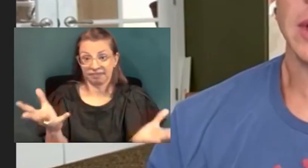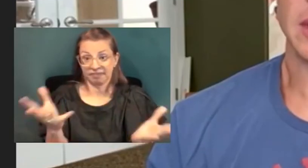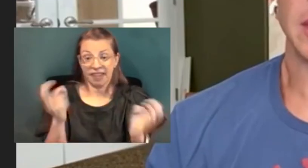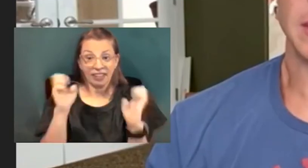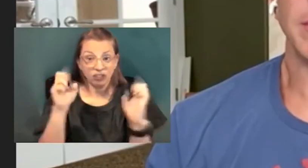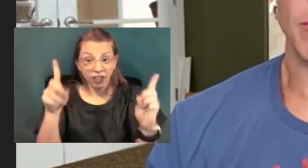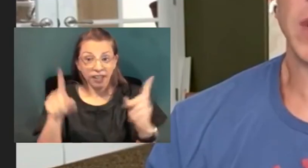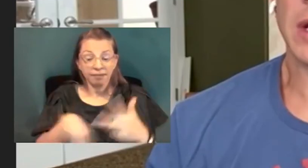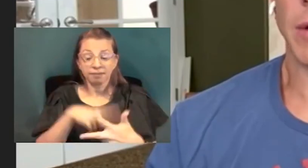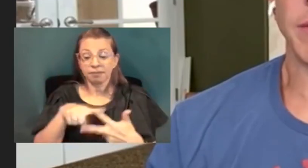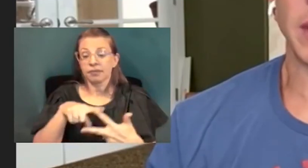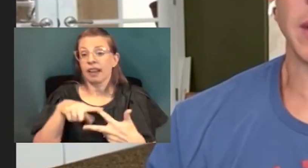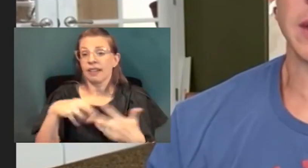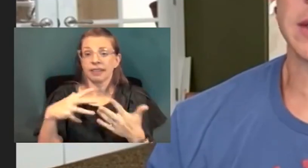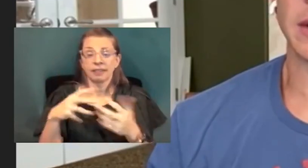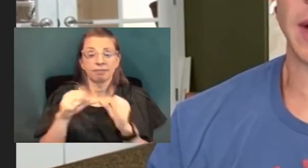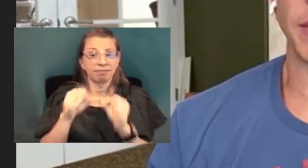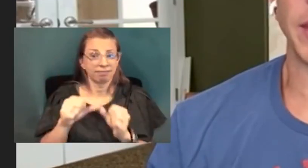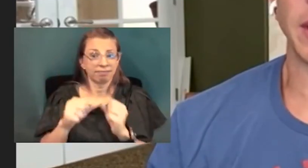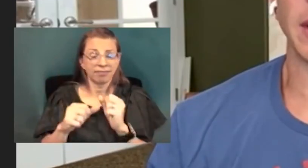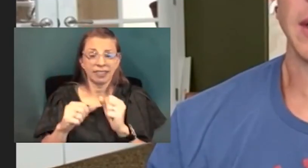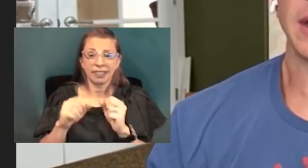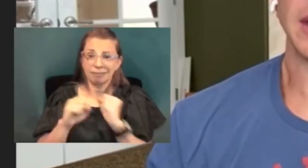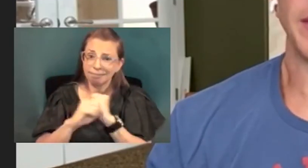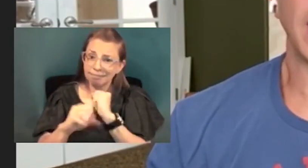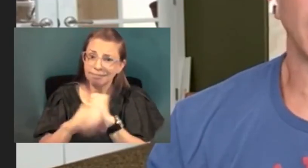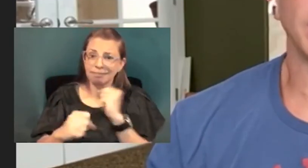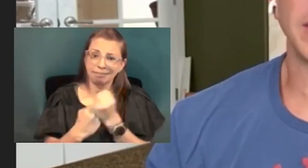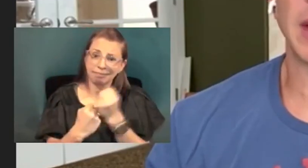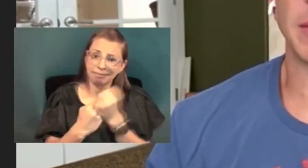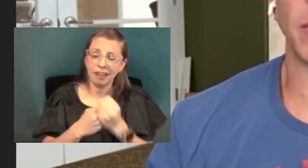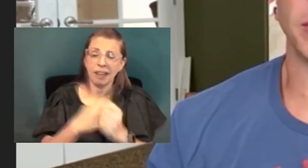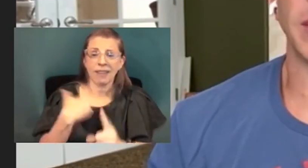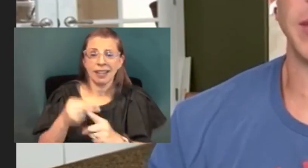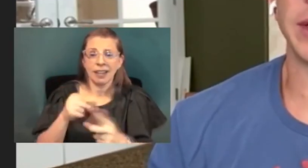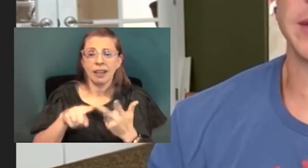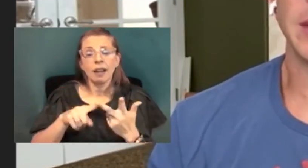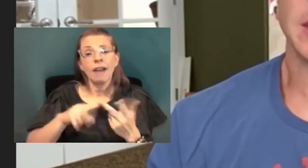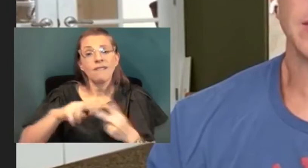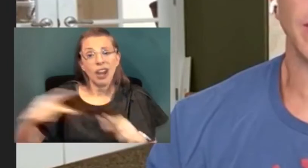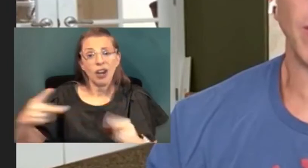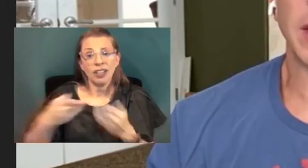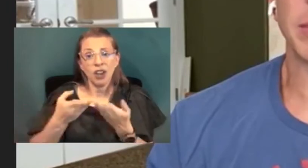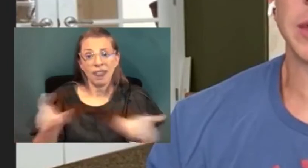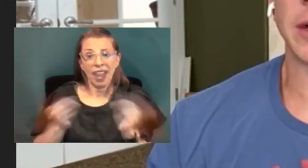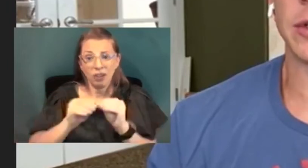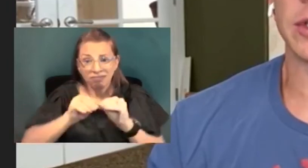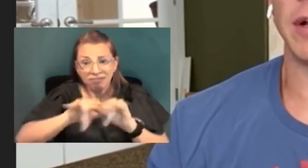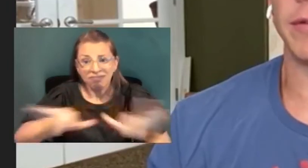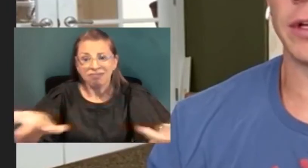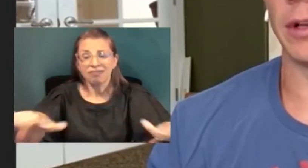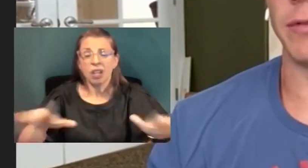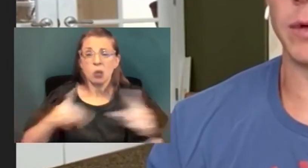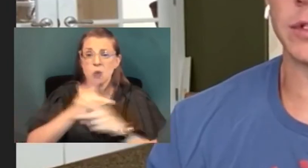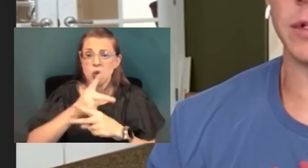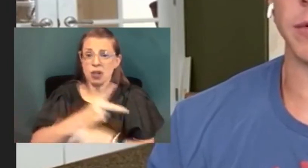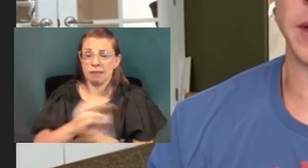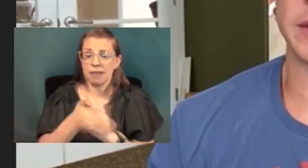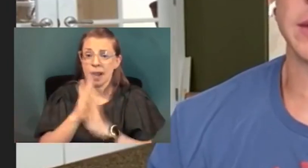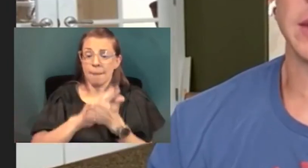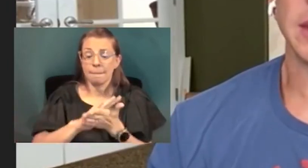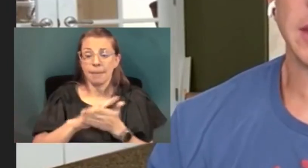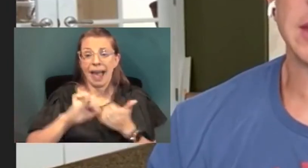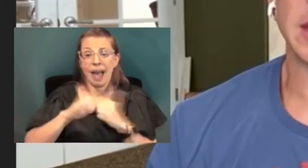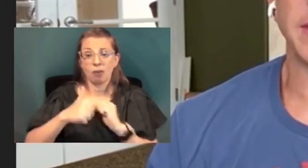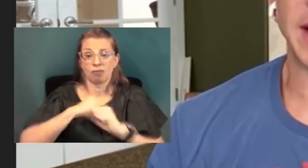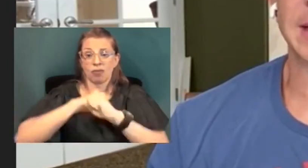you. We know the variants are out there. They are only becoming more prevalent. So the way to protect yourself and your loved ones and your